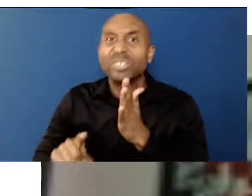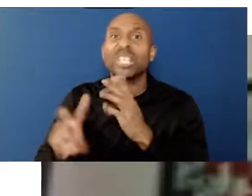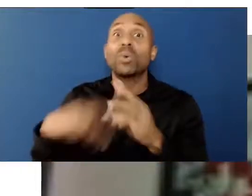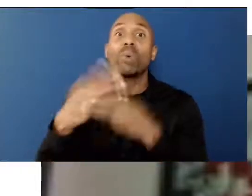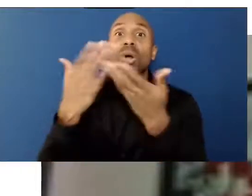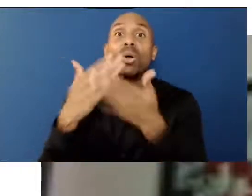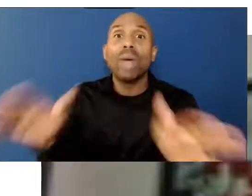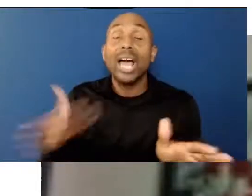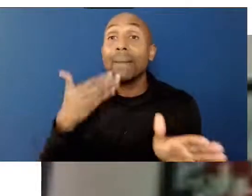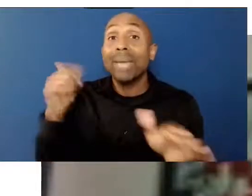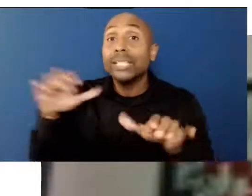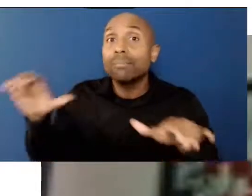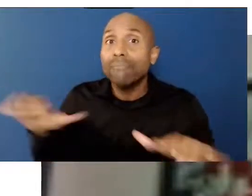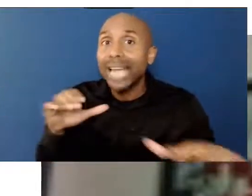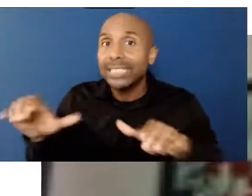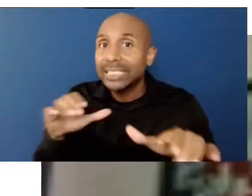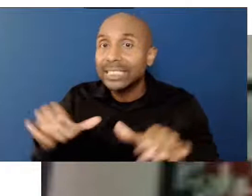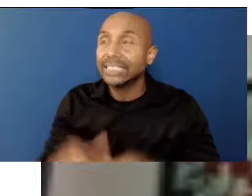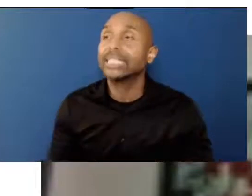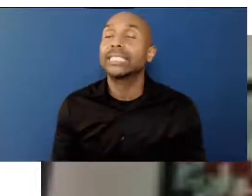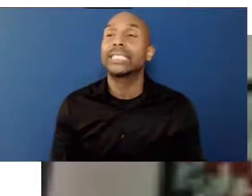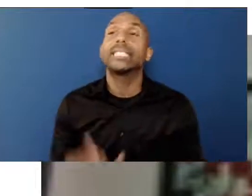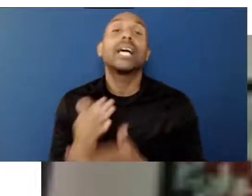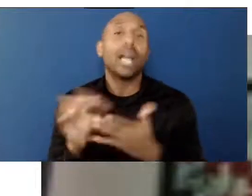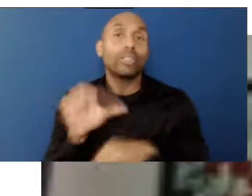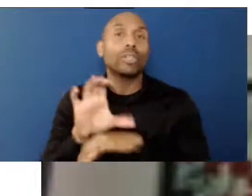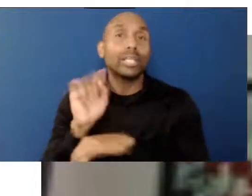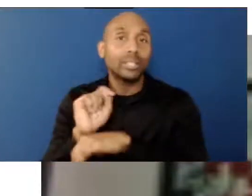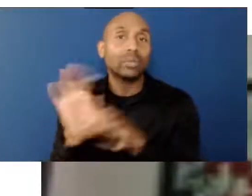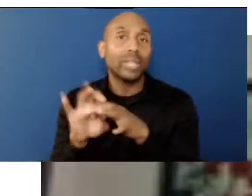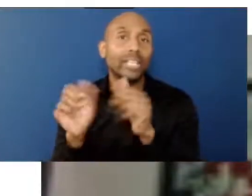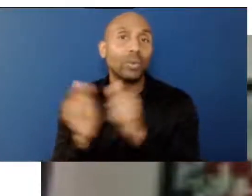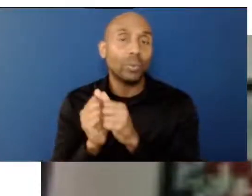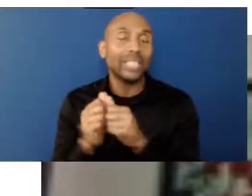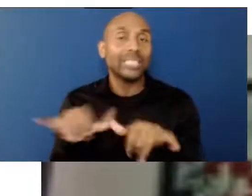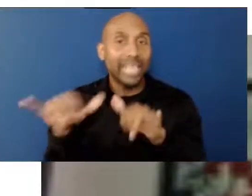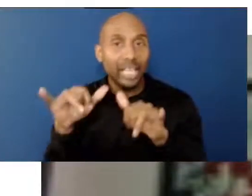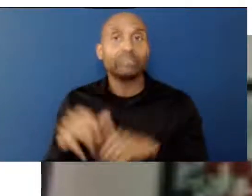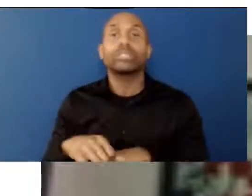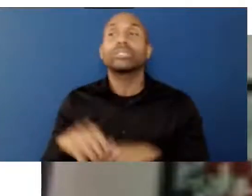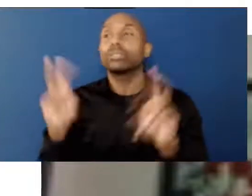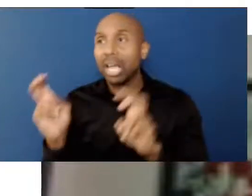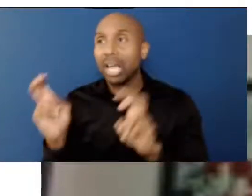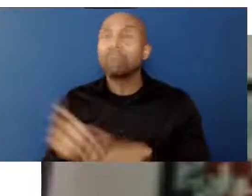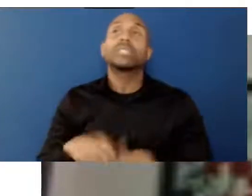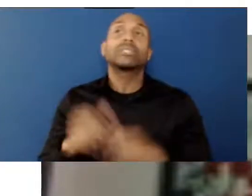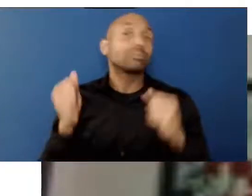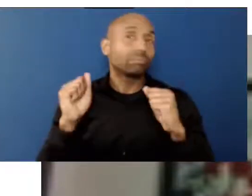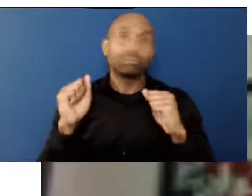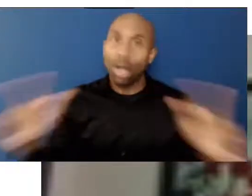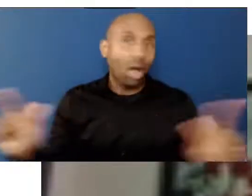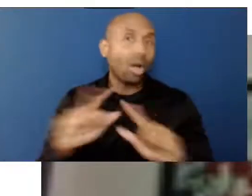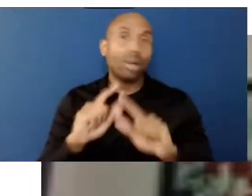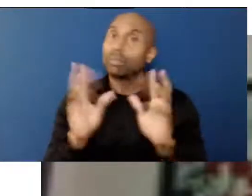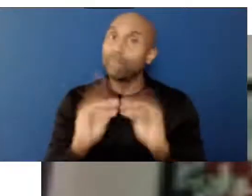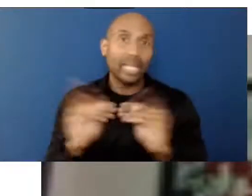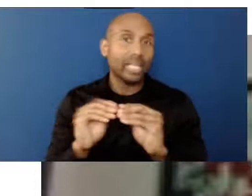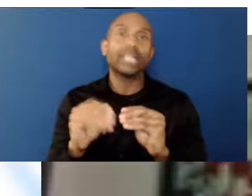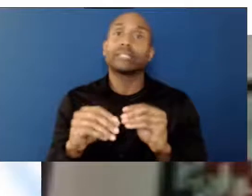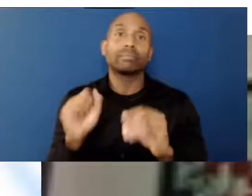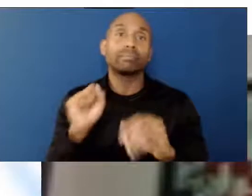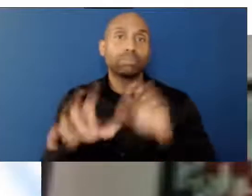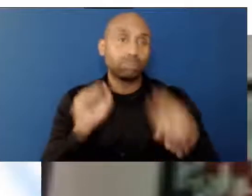has been done on the standards and other topics, and all the meetings that have taken place. And we appreciate everybody